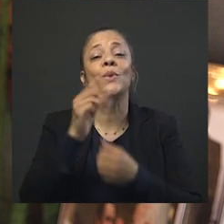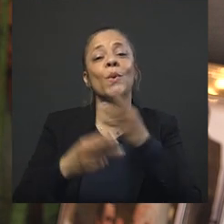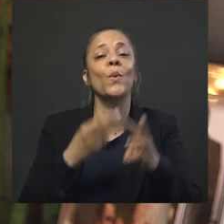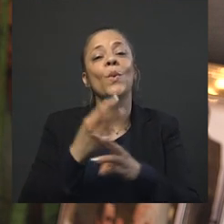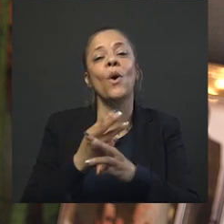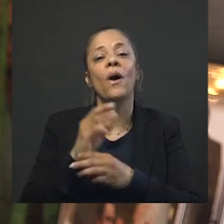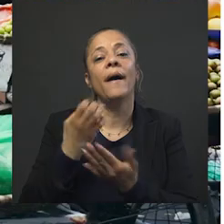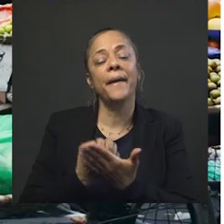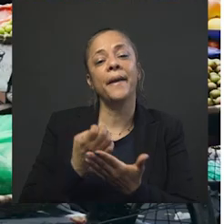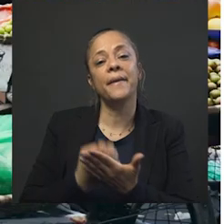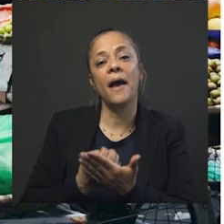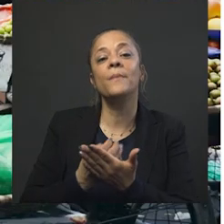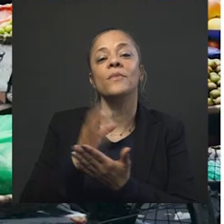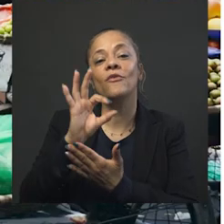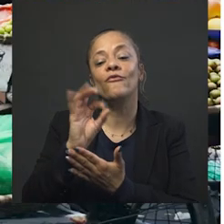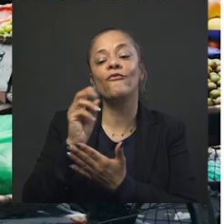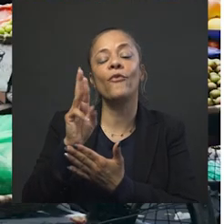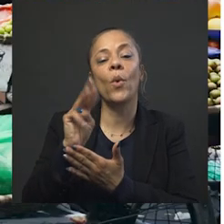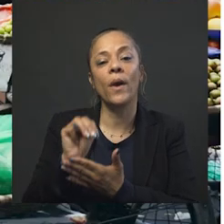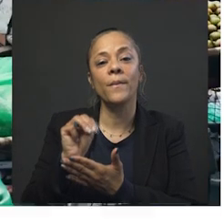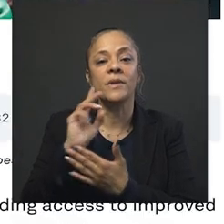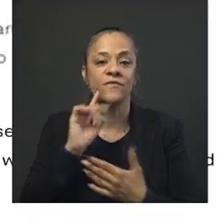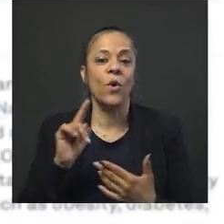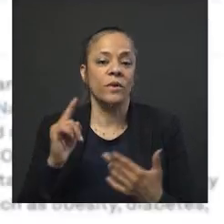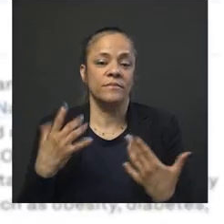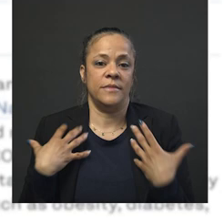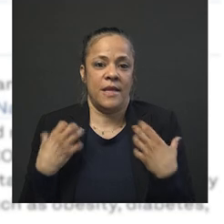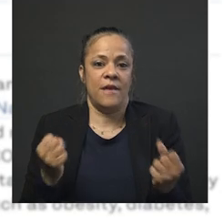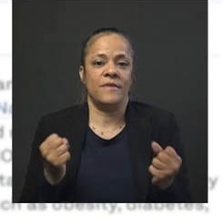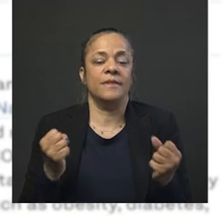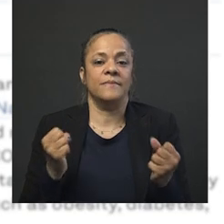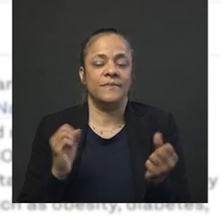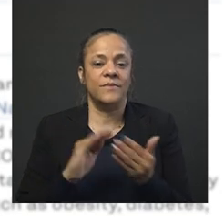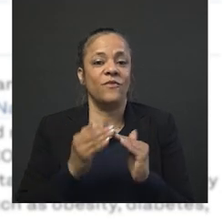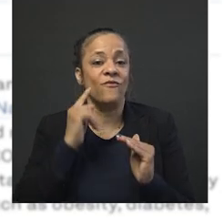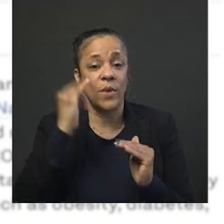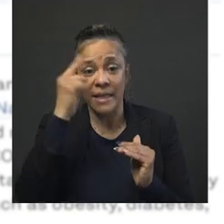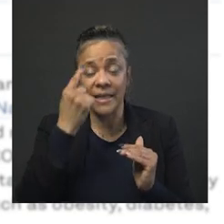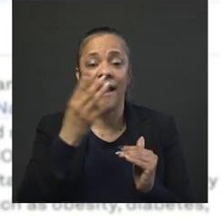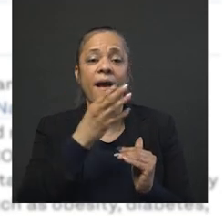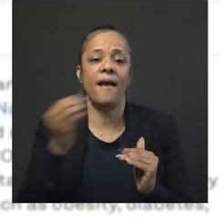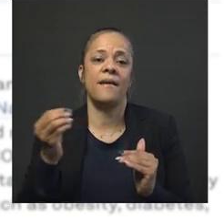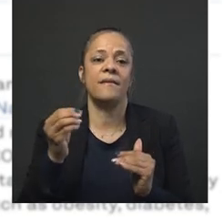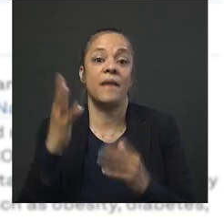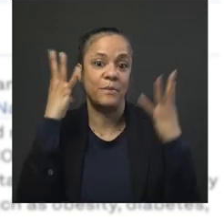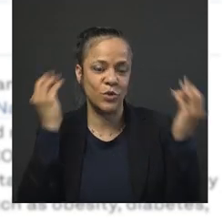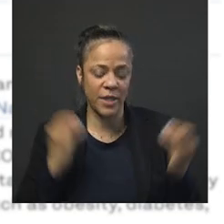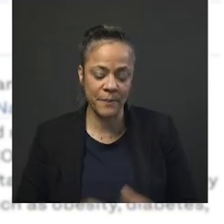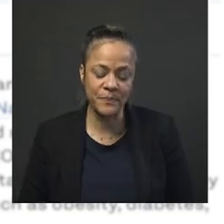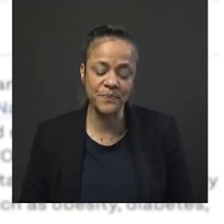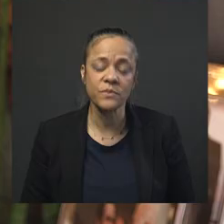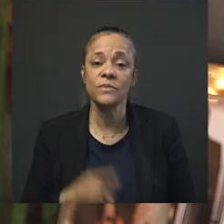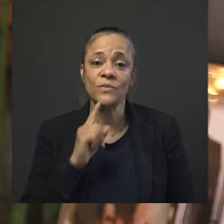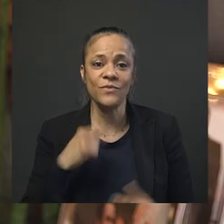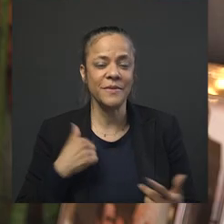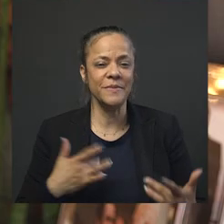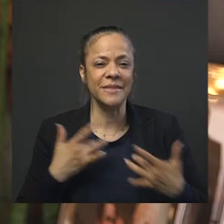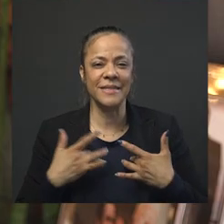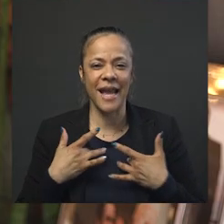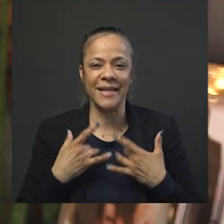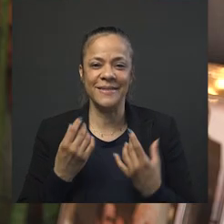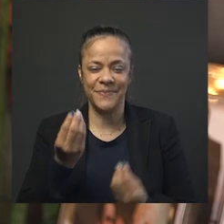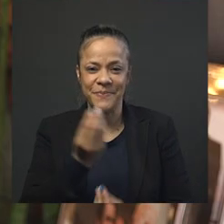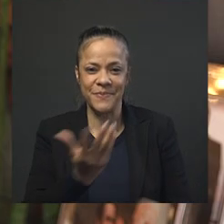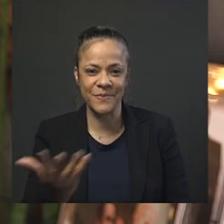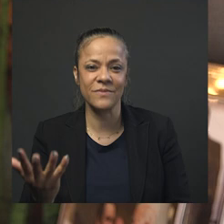years in partnership with the World Economic Forum, as Jersey City is a designated healthy city along with Mumbai and Amsterdam. I'm excited